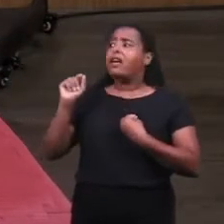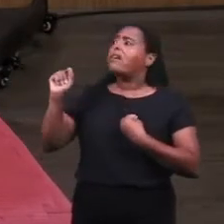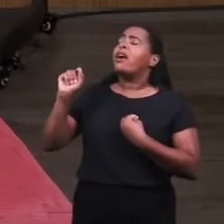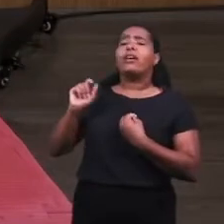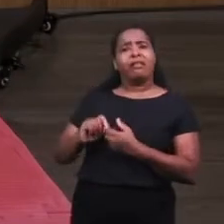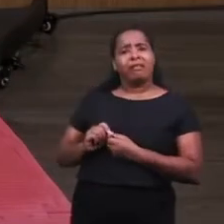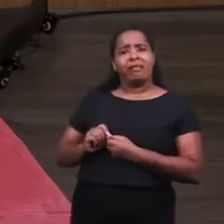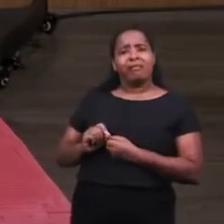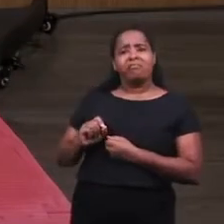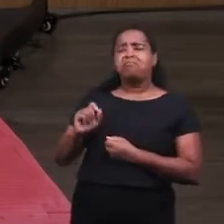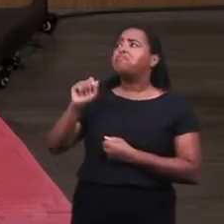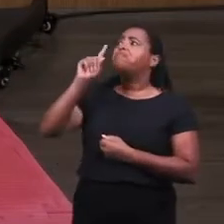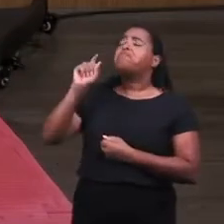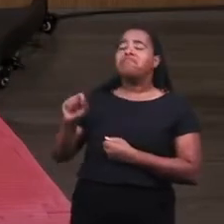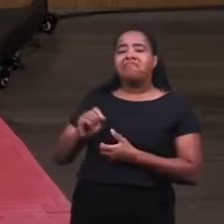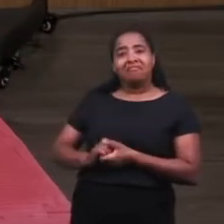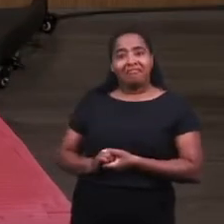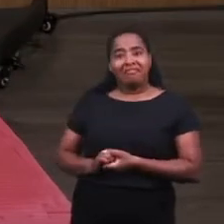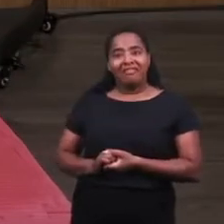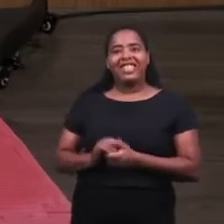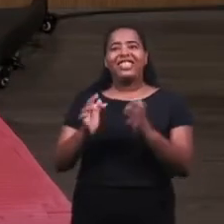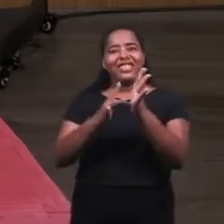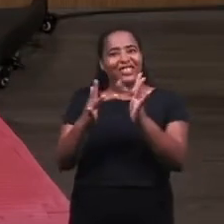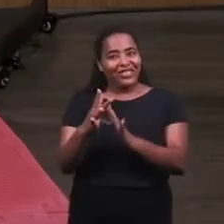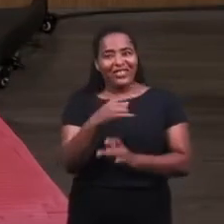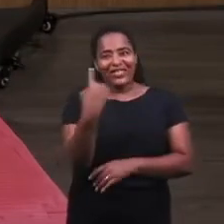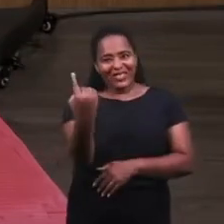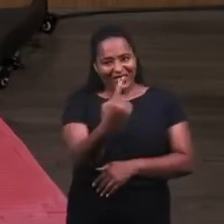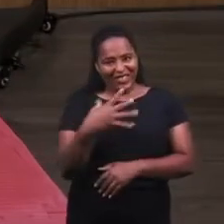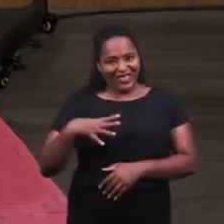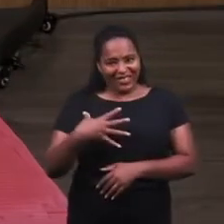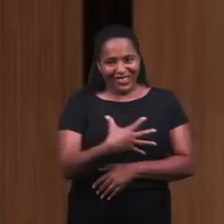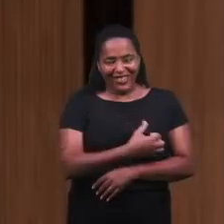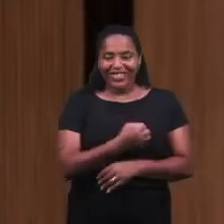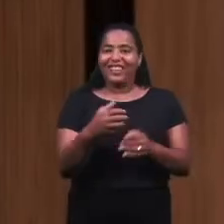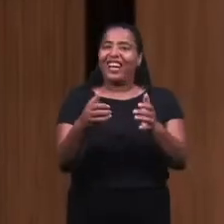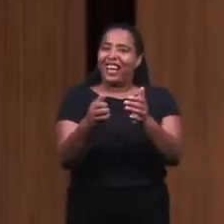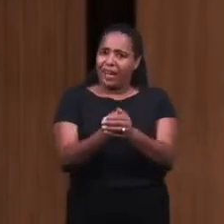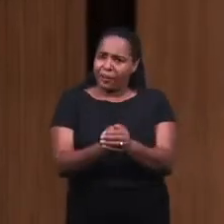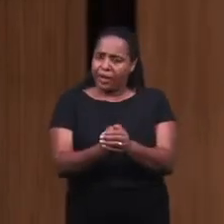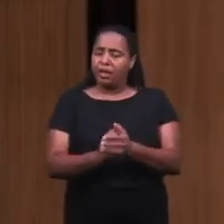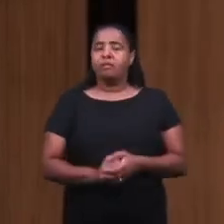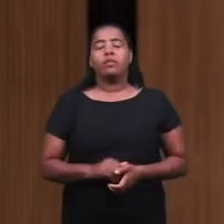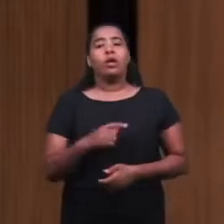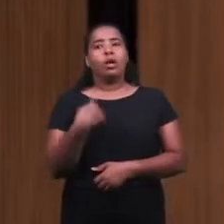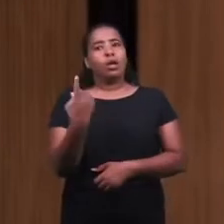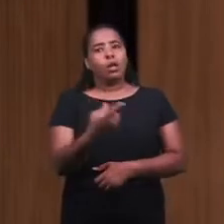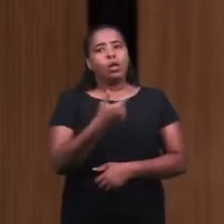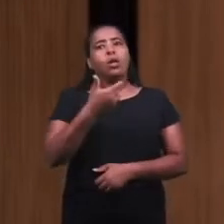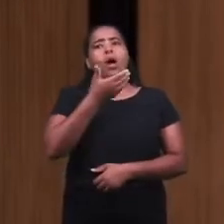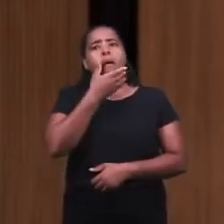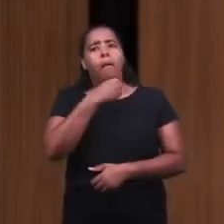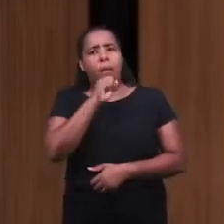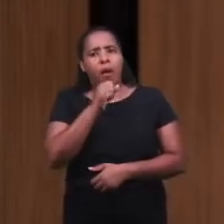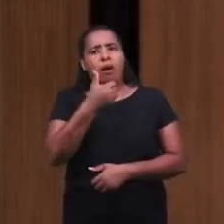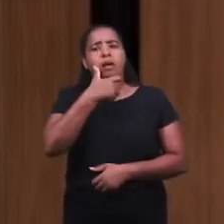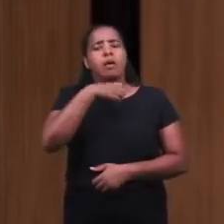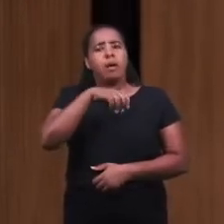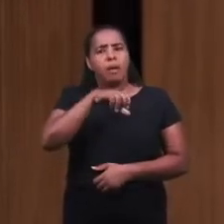this present? Jesus, our Savior. Amen. And to us, that are parents and those